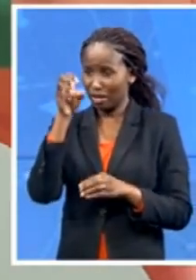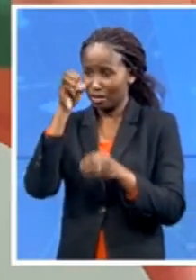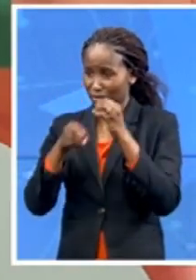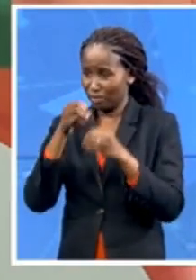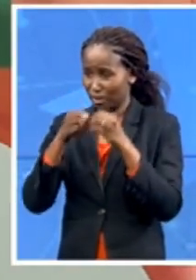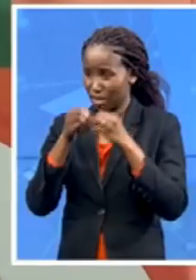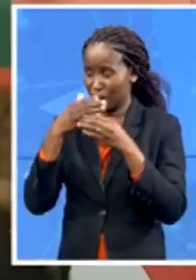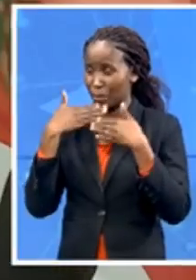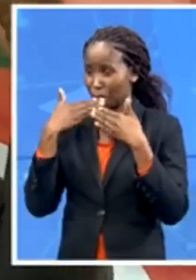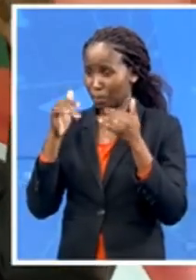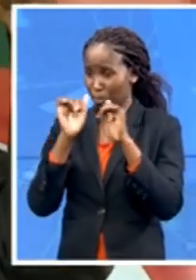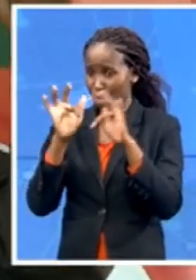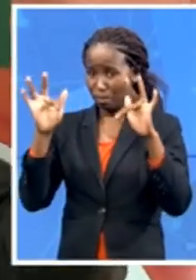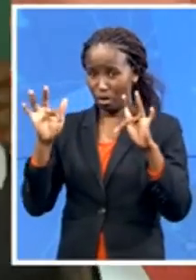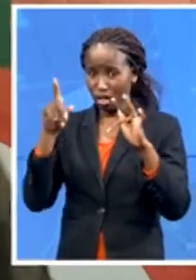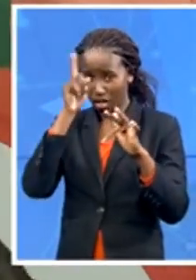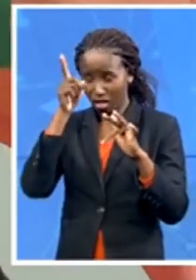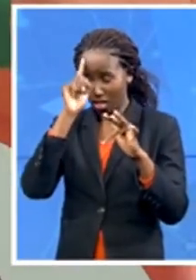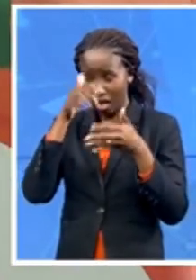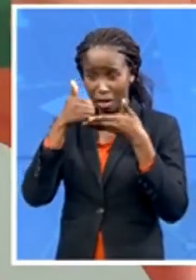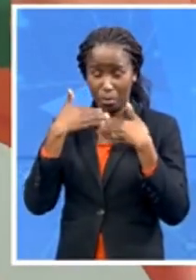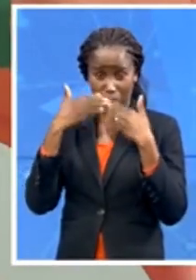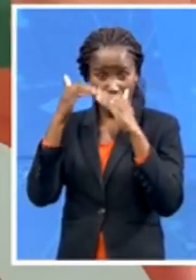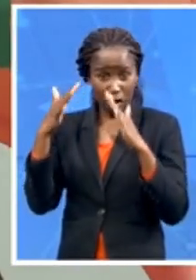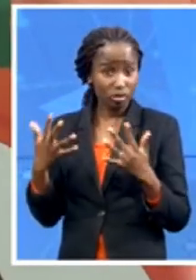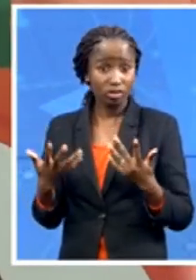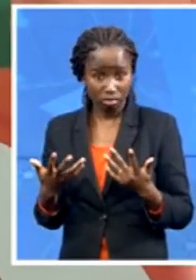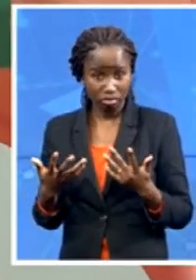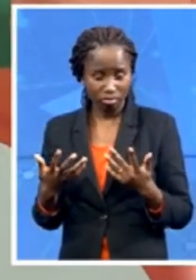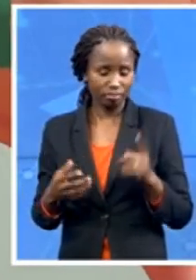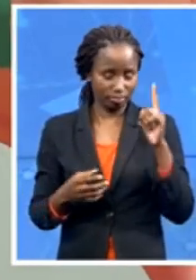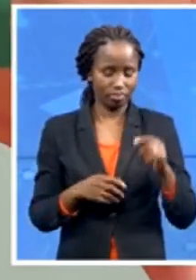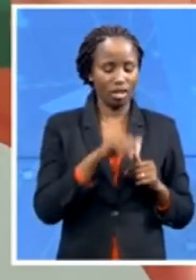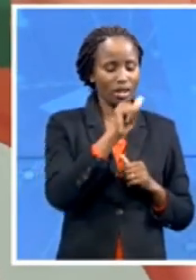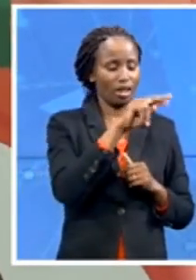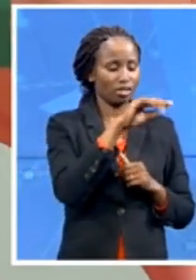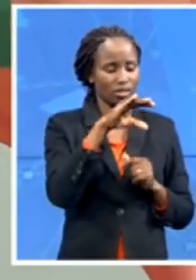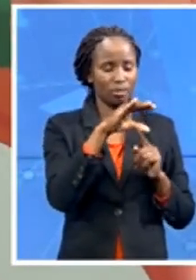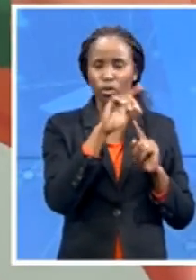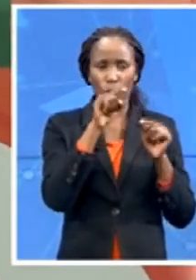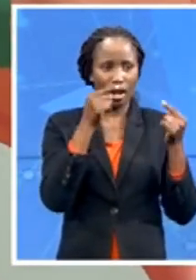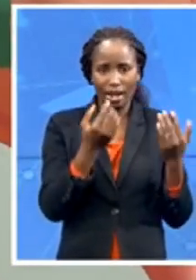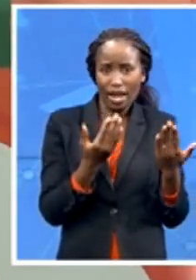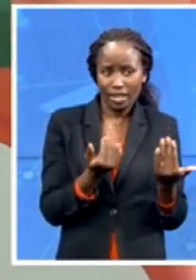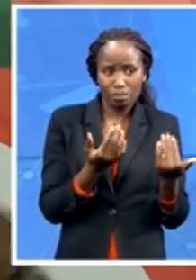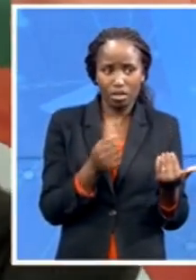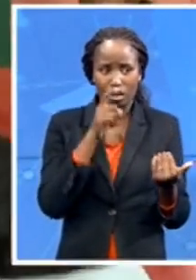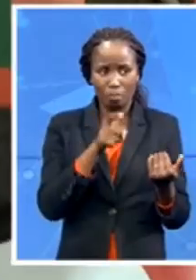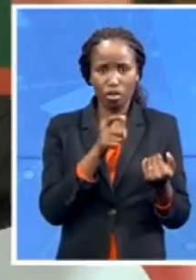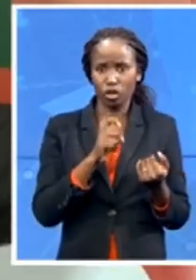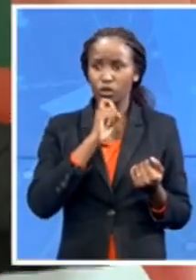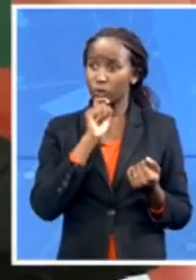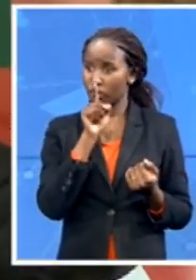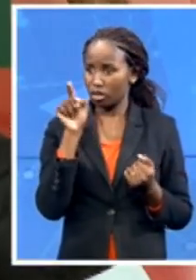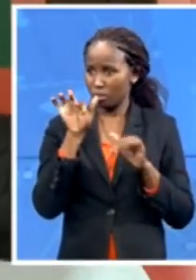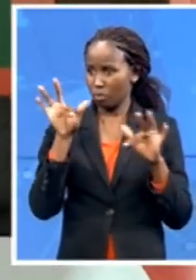abantsundu, the ANC must not expect uba my 7 bantu as voting cattle for